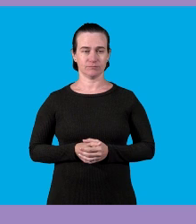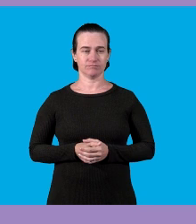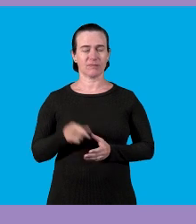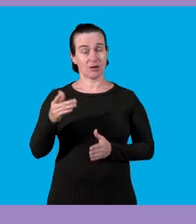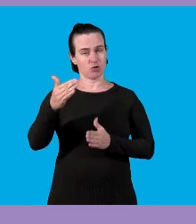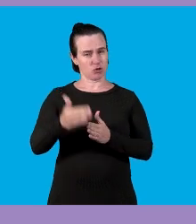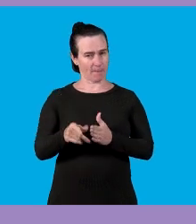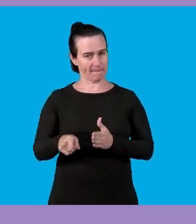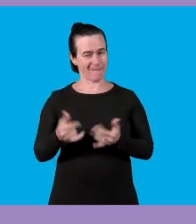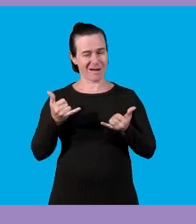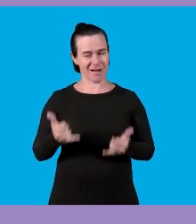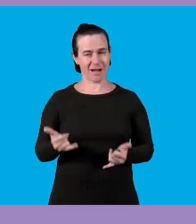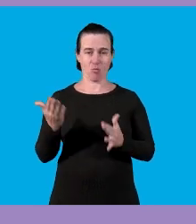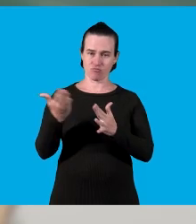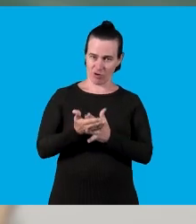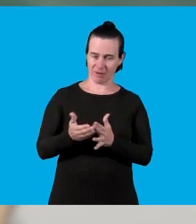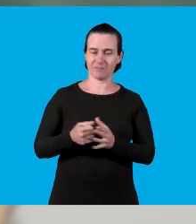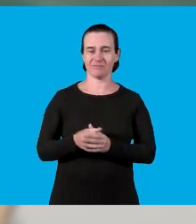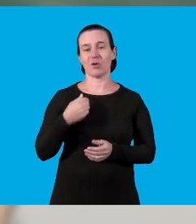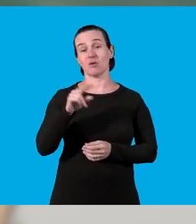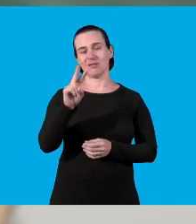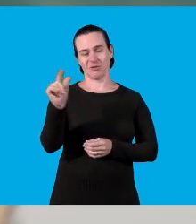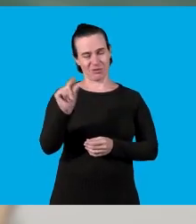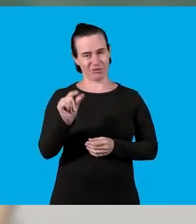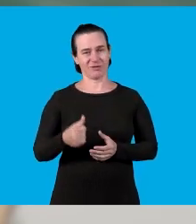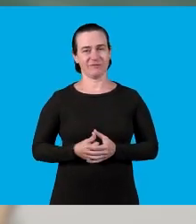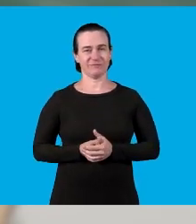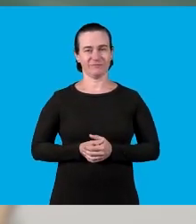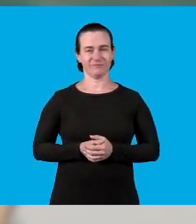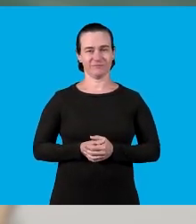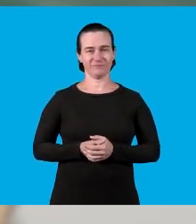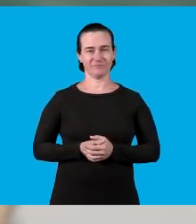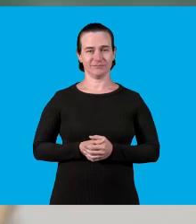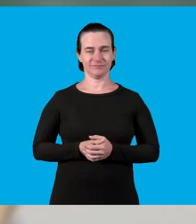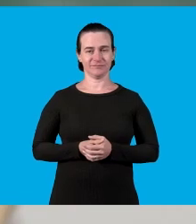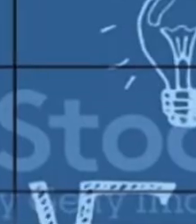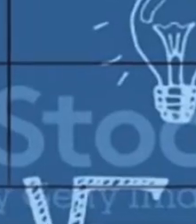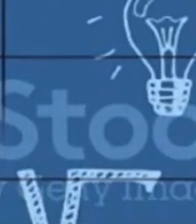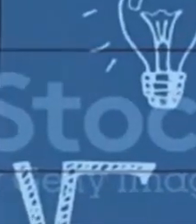All right, let's stop there for now. Let's go for an ad break. See you shortly.